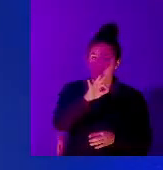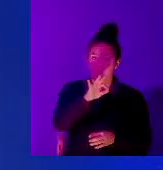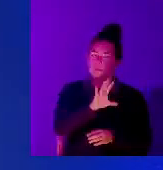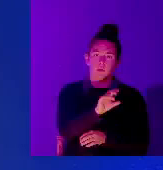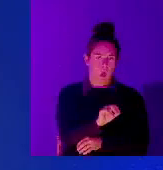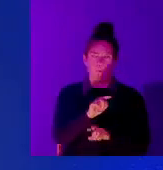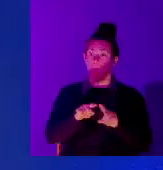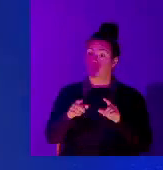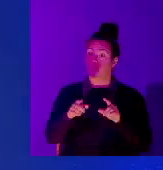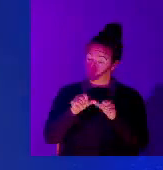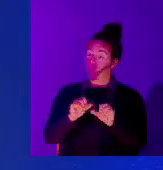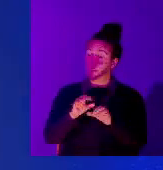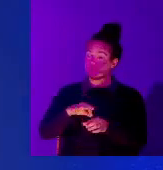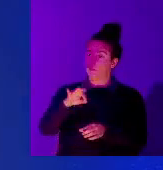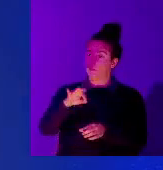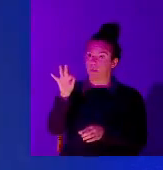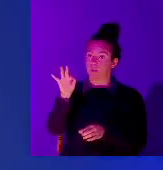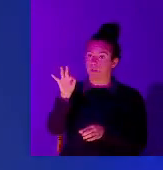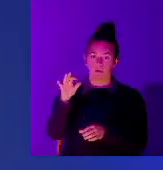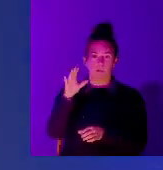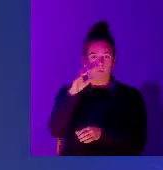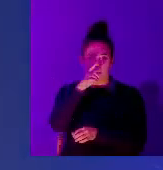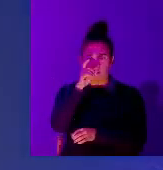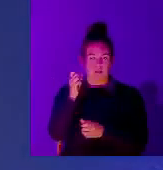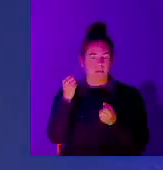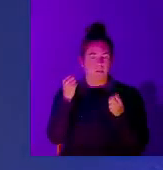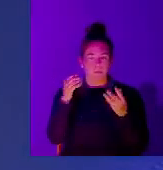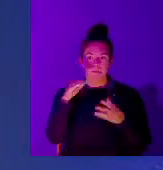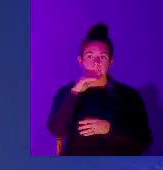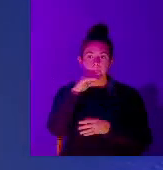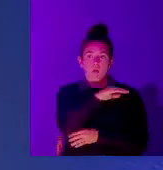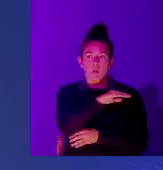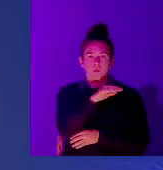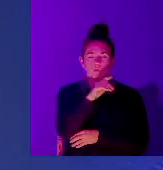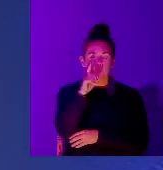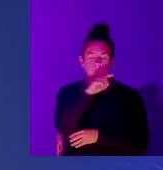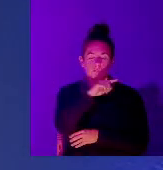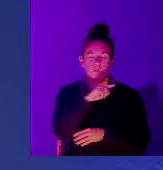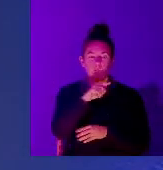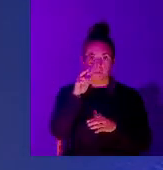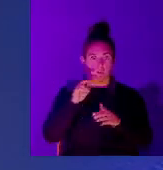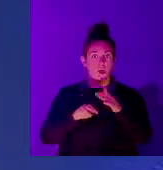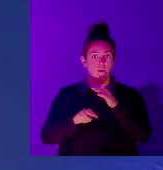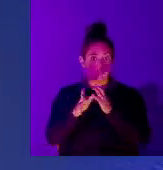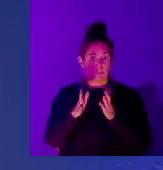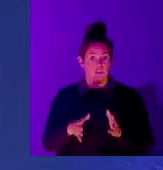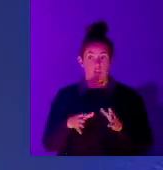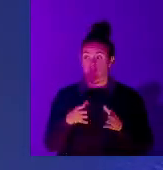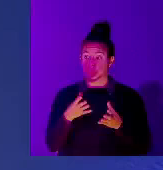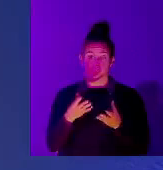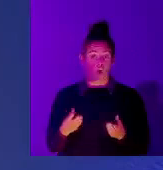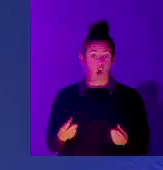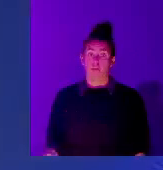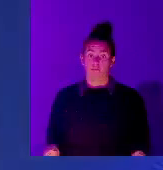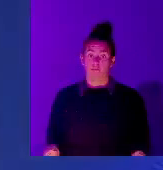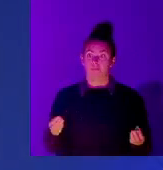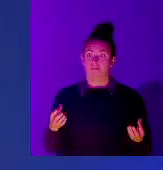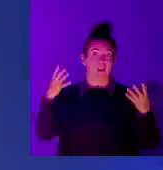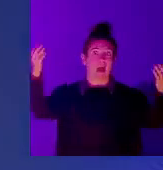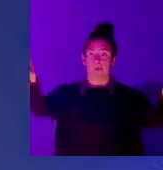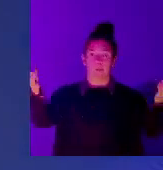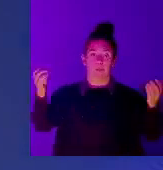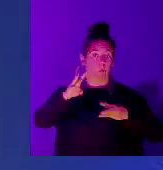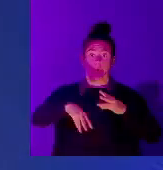false prophets are gone out into the world. Imagine, we can actually test